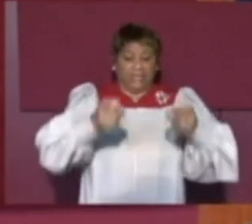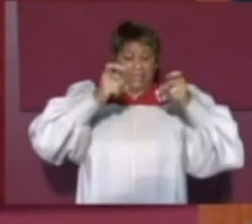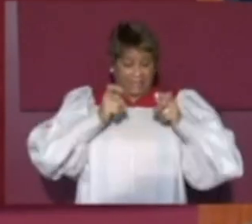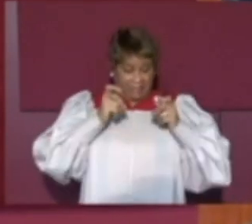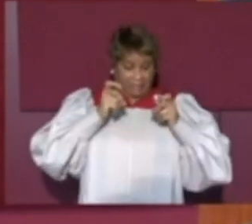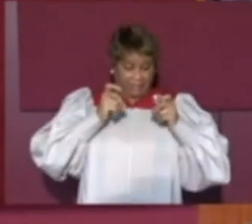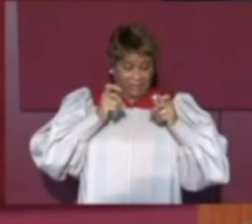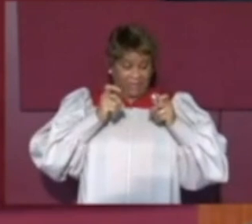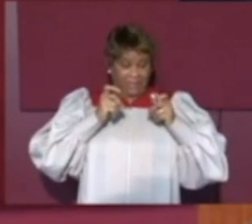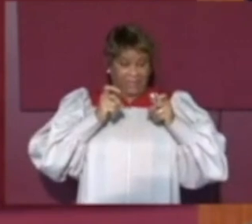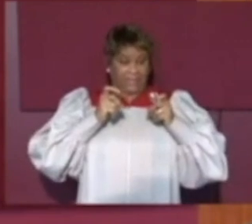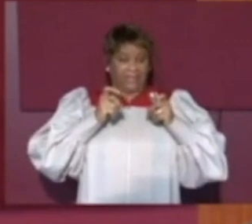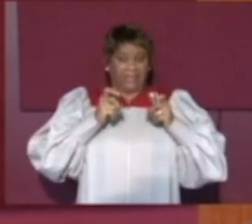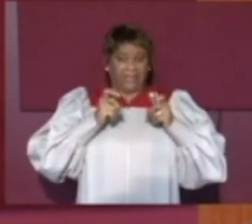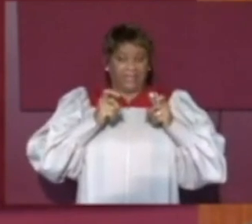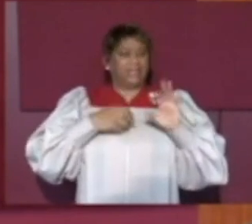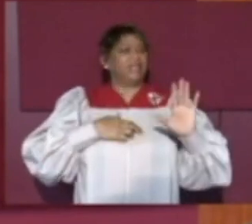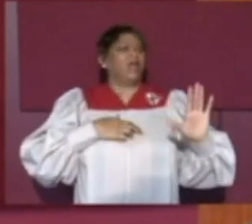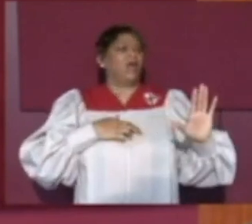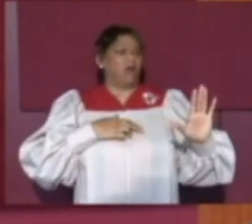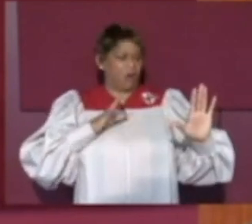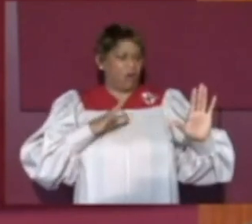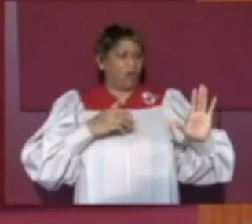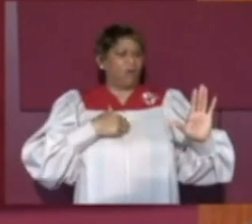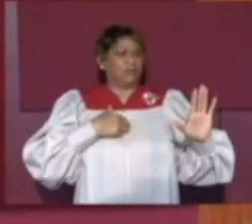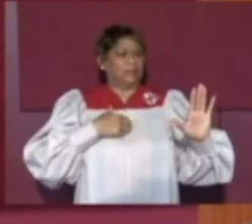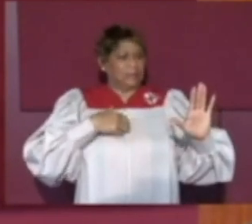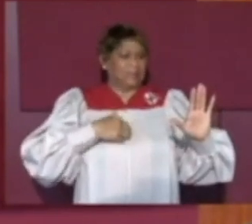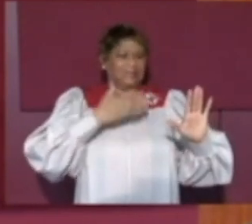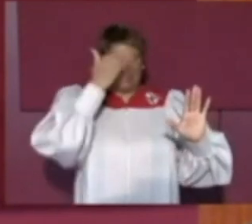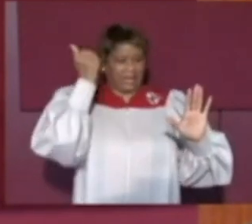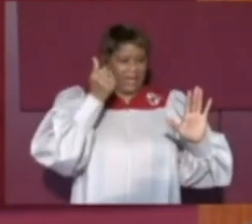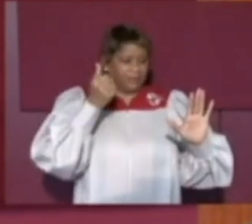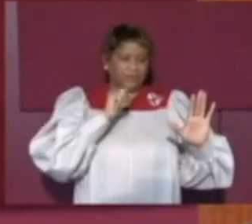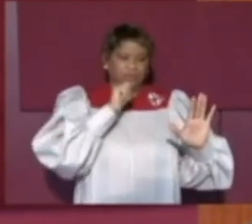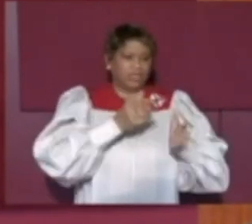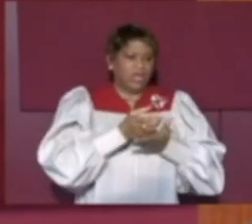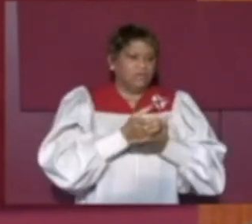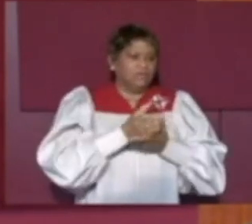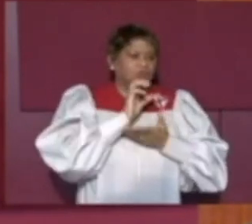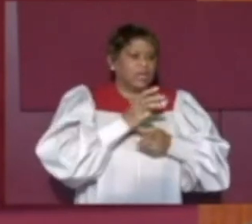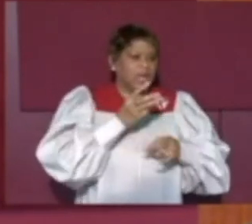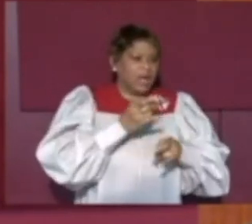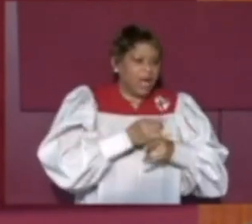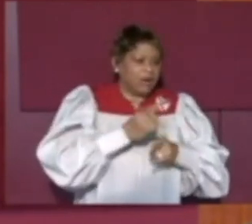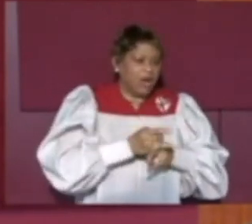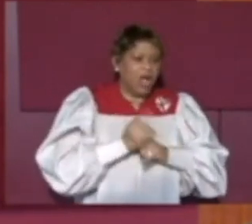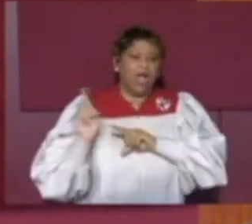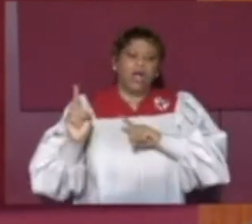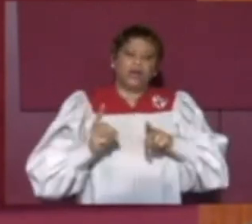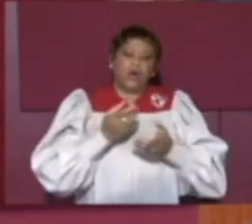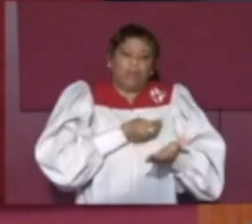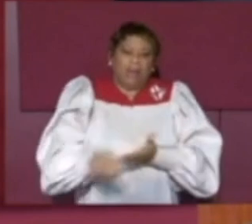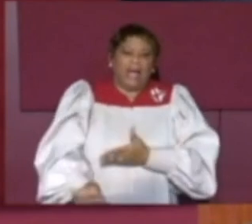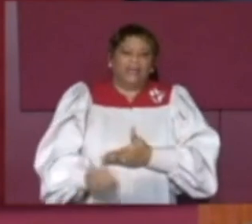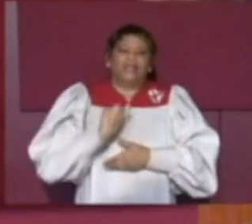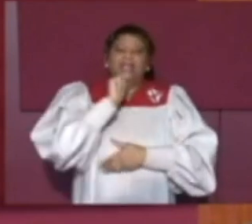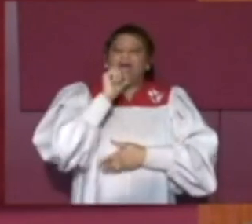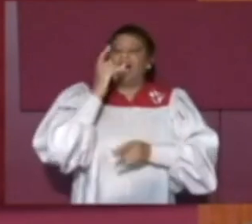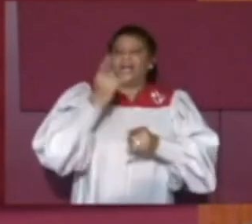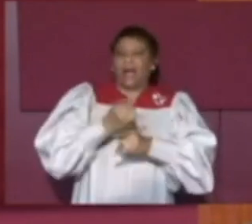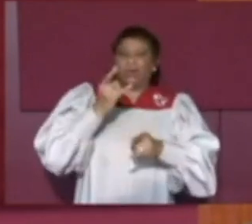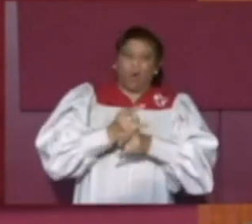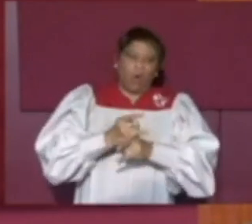say, that's right. I forgot you don't drink. I'll go get you the non-alcoholic one.